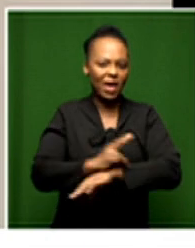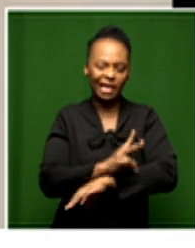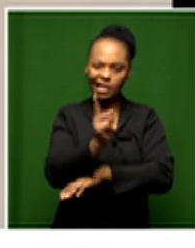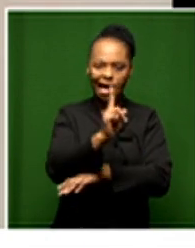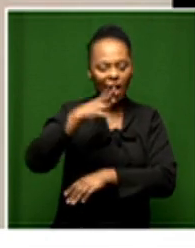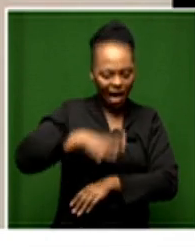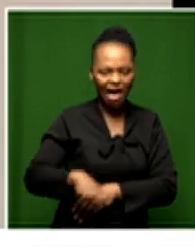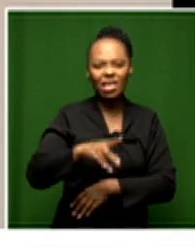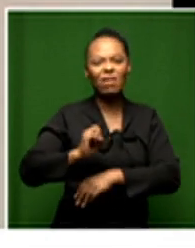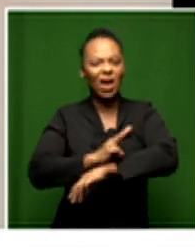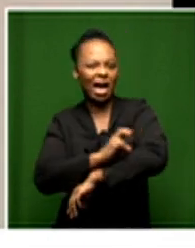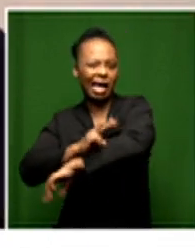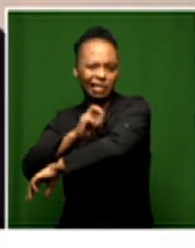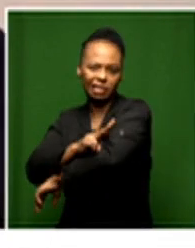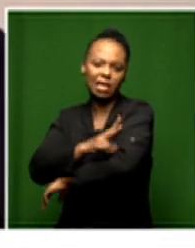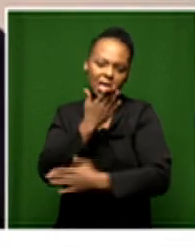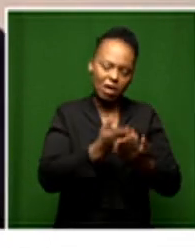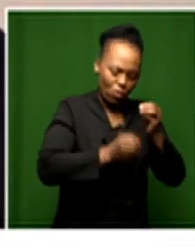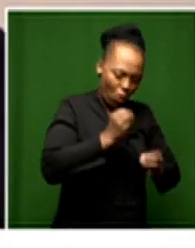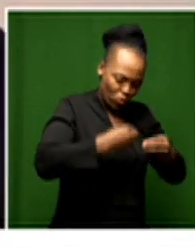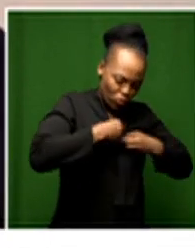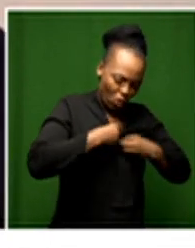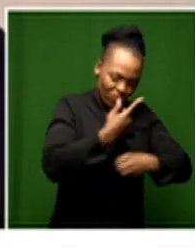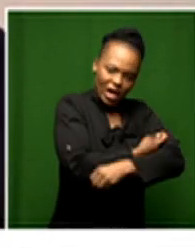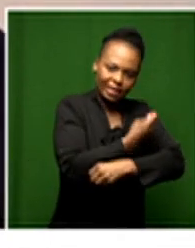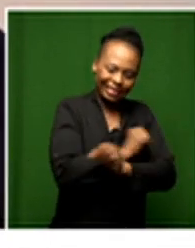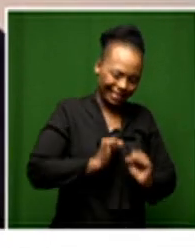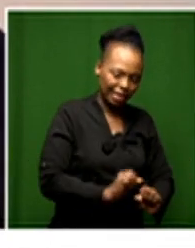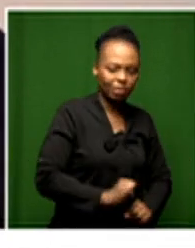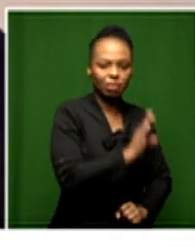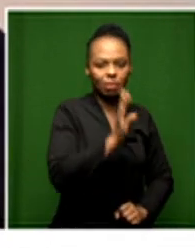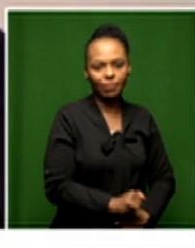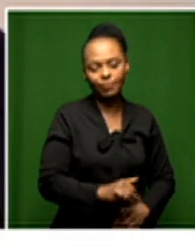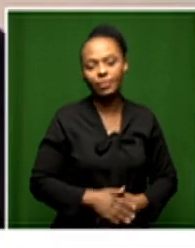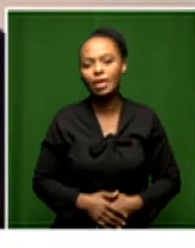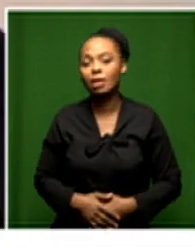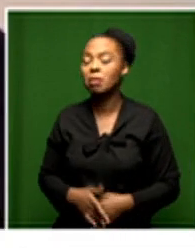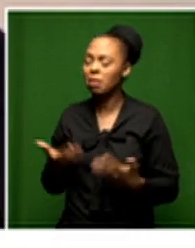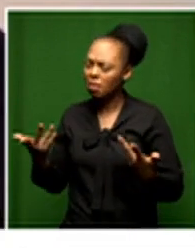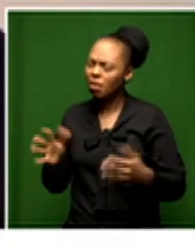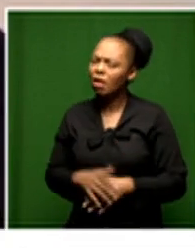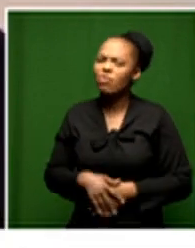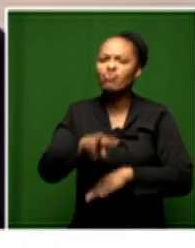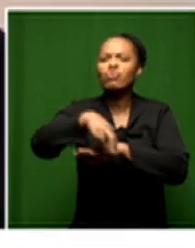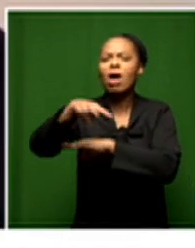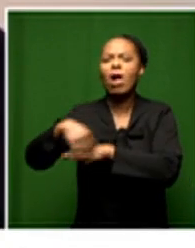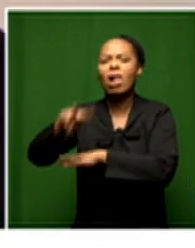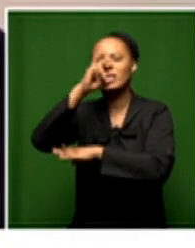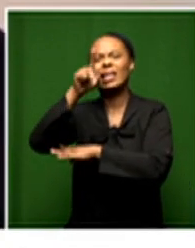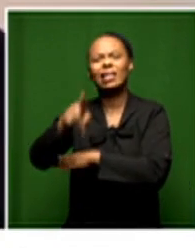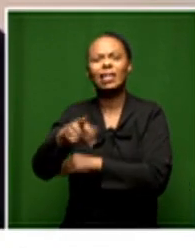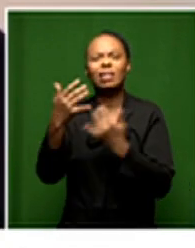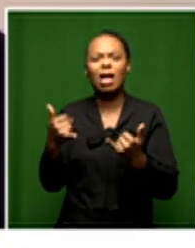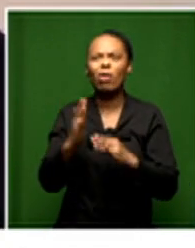fighting against. And just a final question, Ambassador. Given the current travel restrictions, do we have